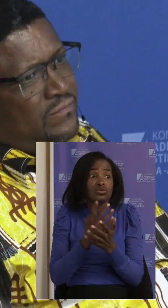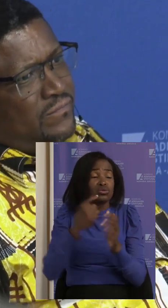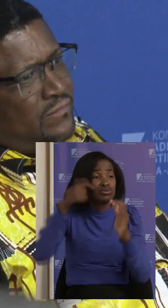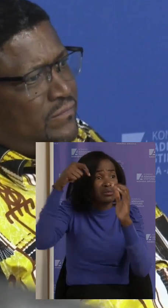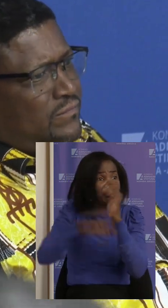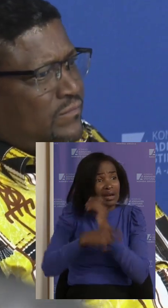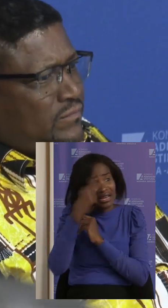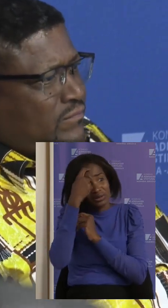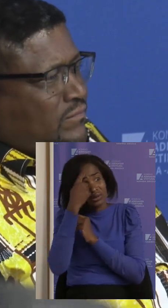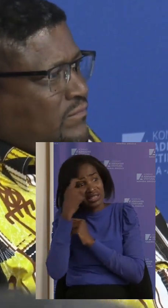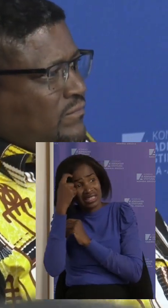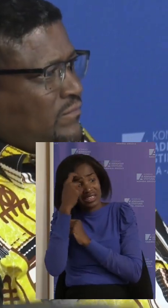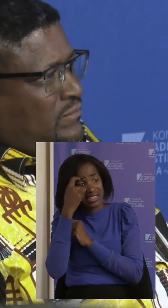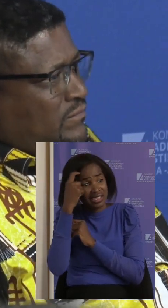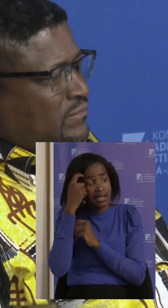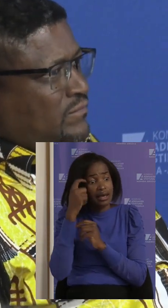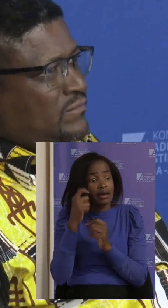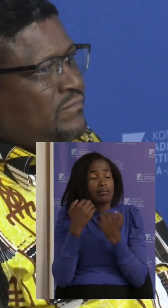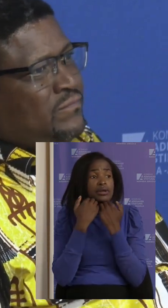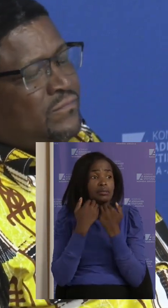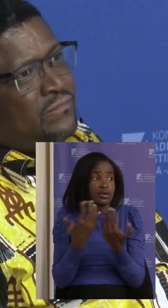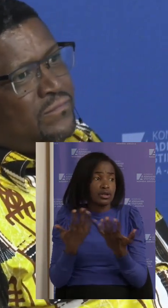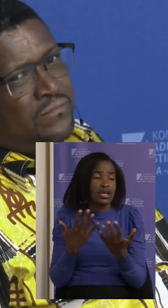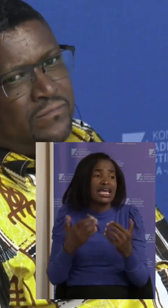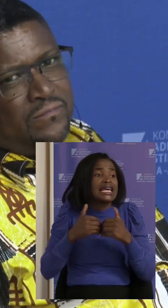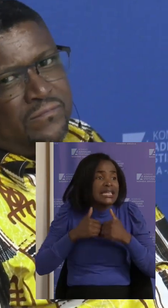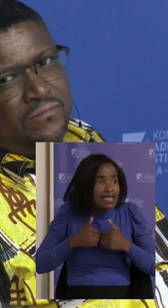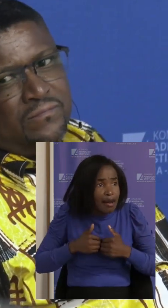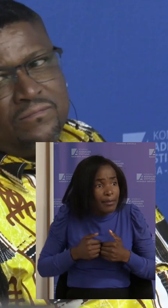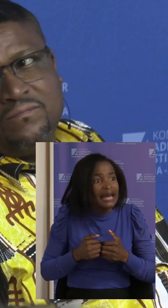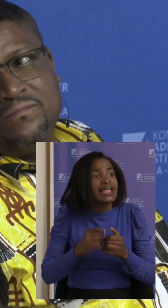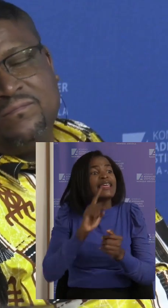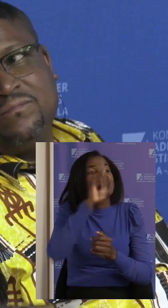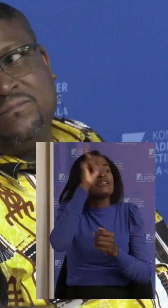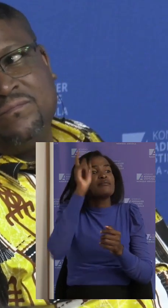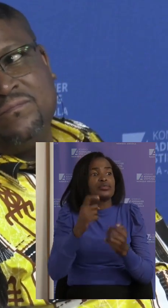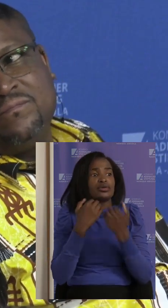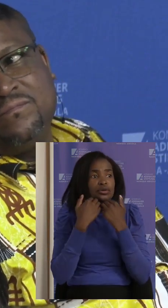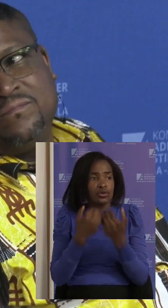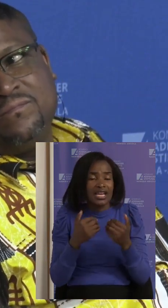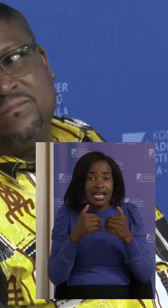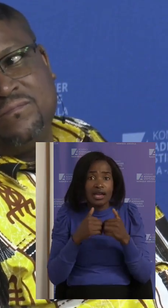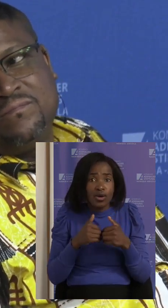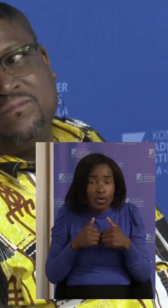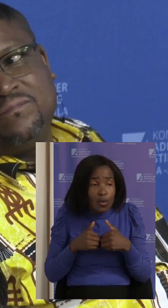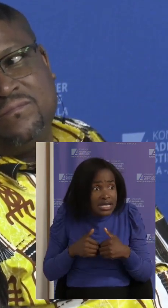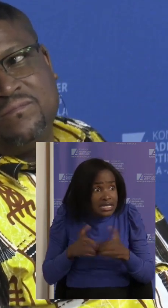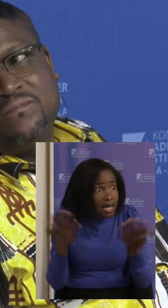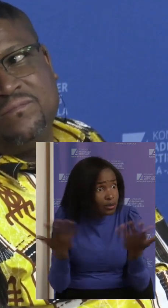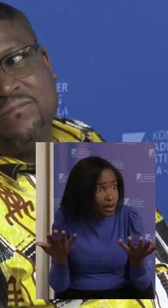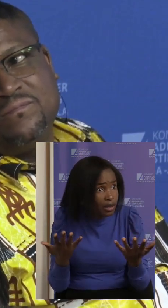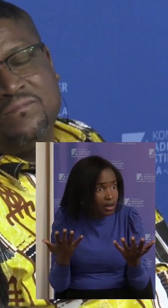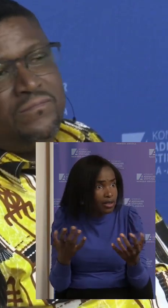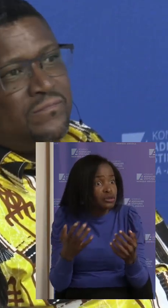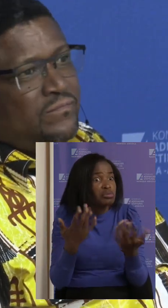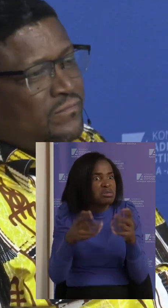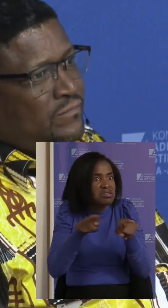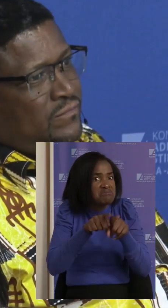but the key question also is, where do we start? But I think with these kind of platforms, this is where we are adding